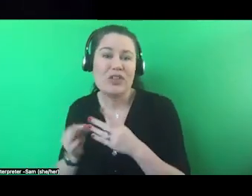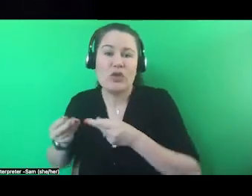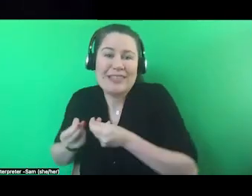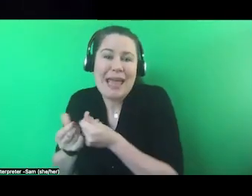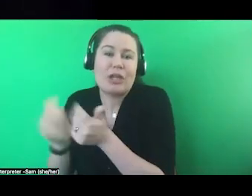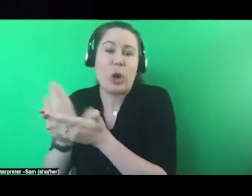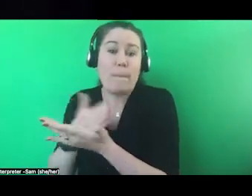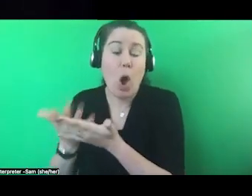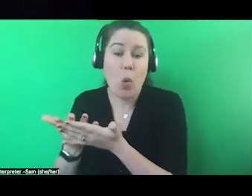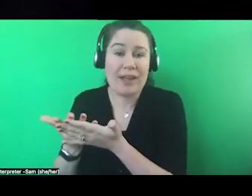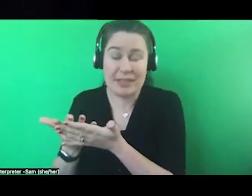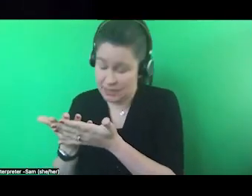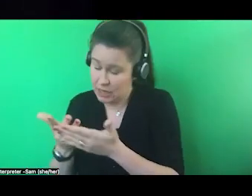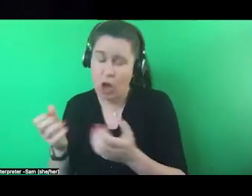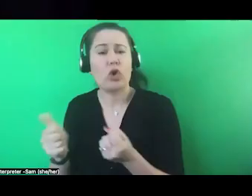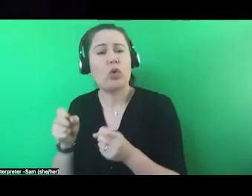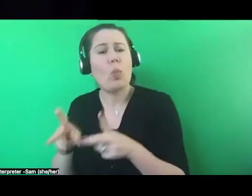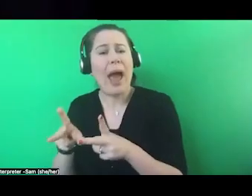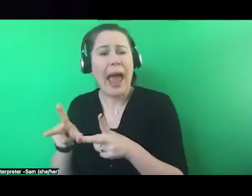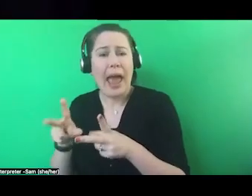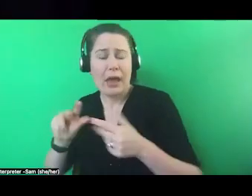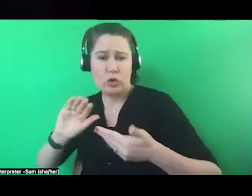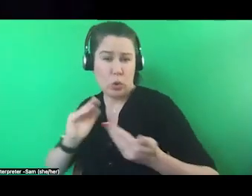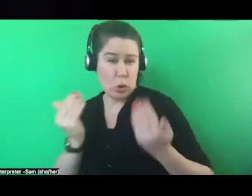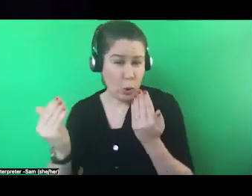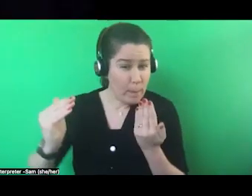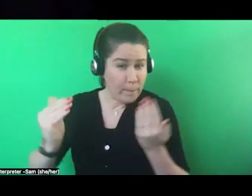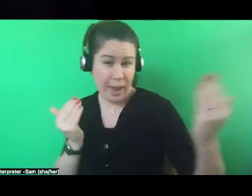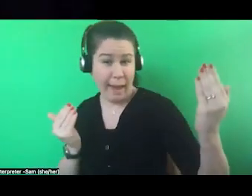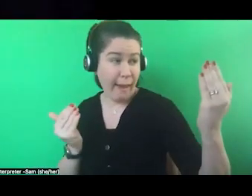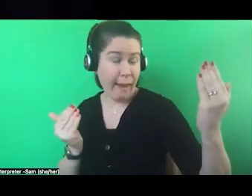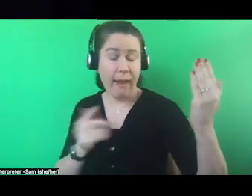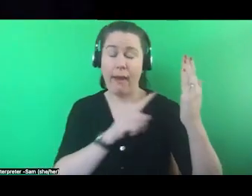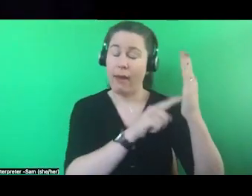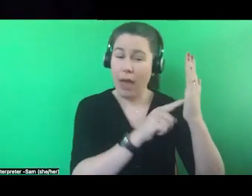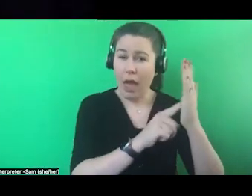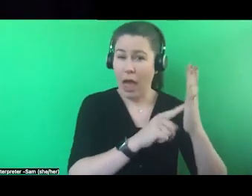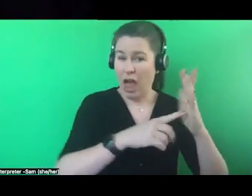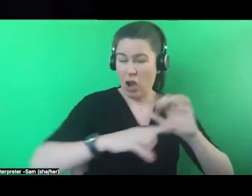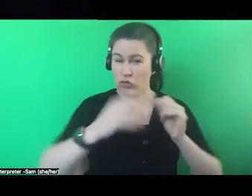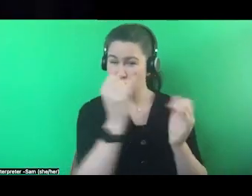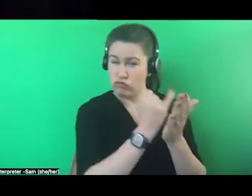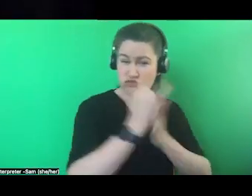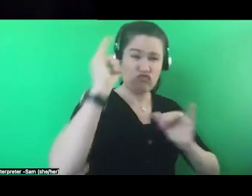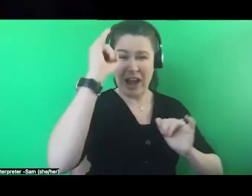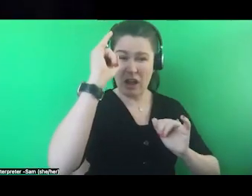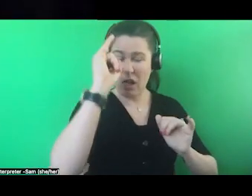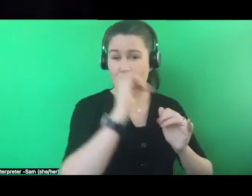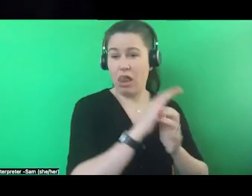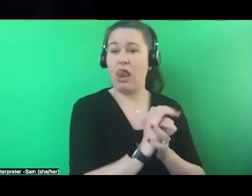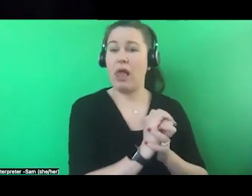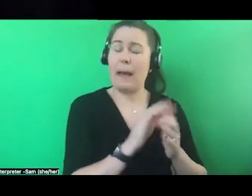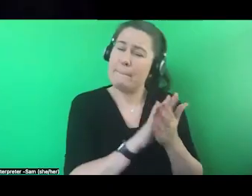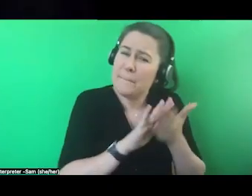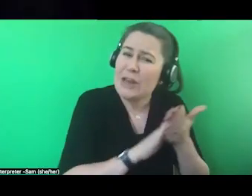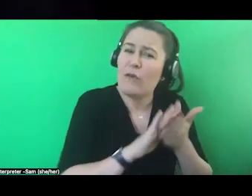to juxtapose soft elements which were radical, meaningful, and strongly linked also to a sort